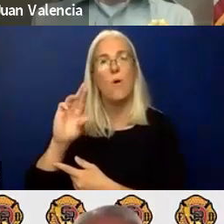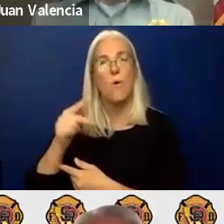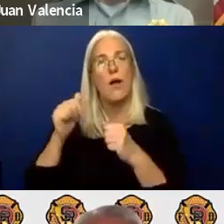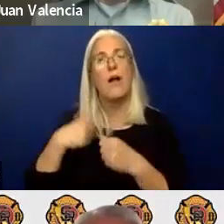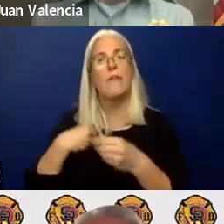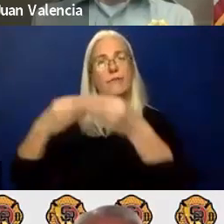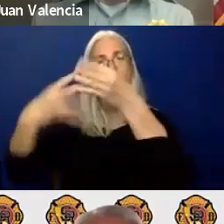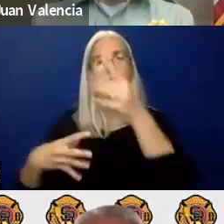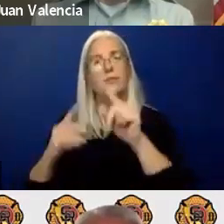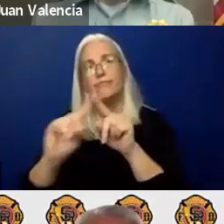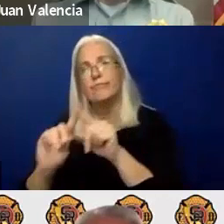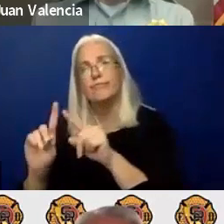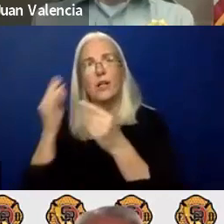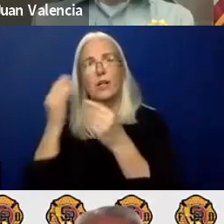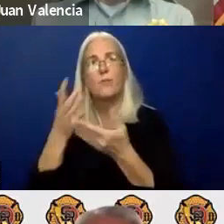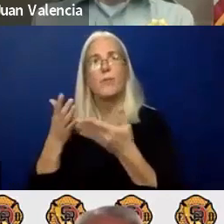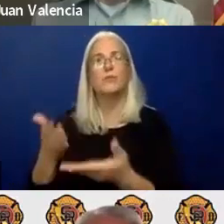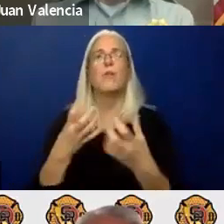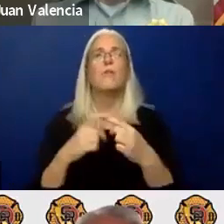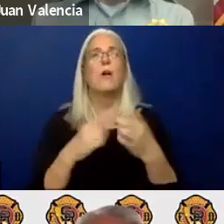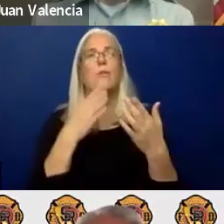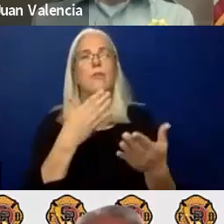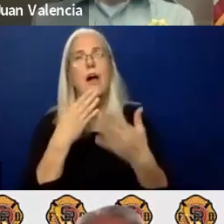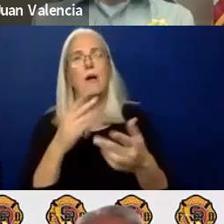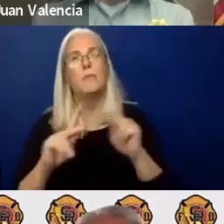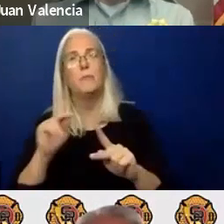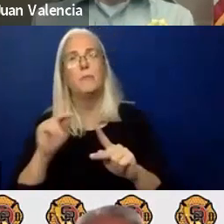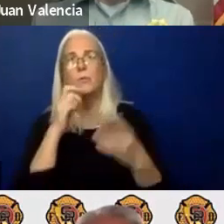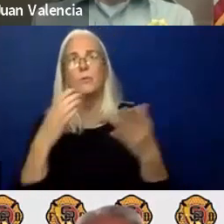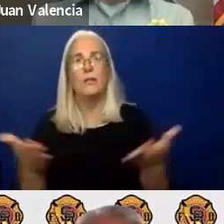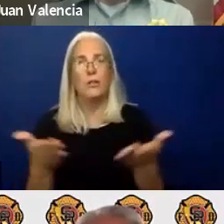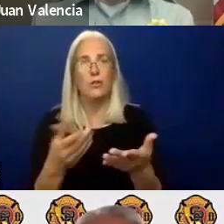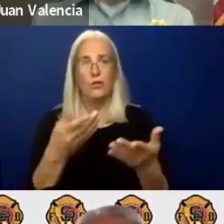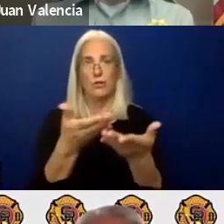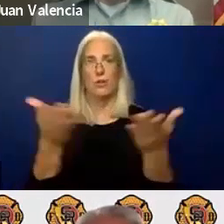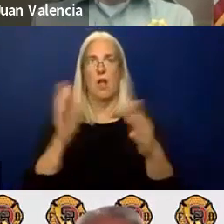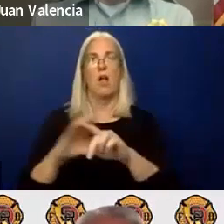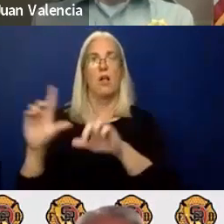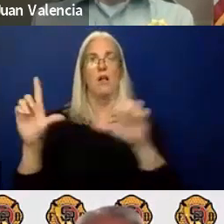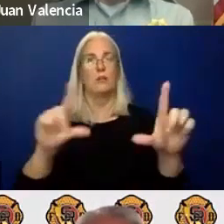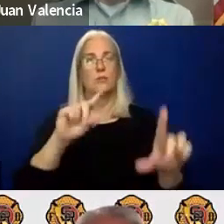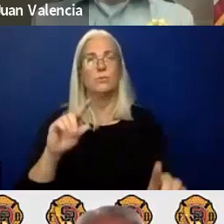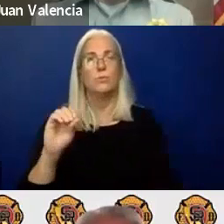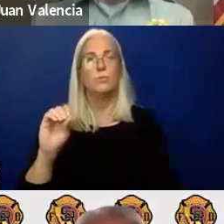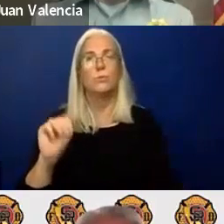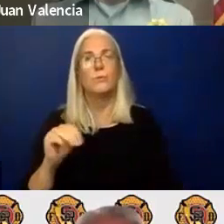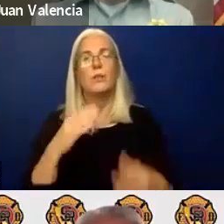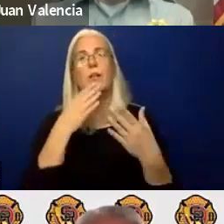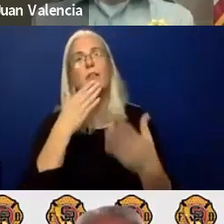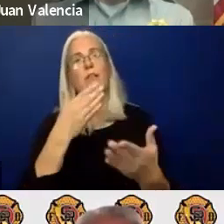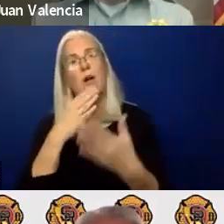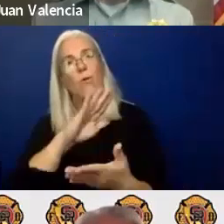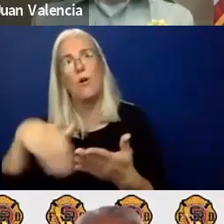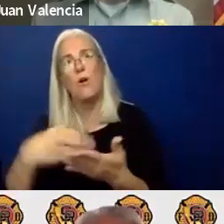folks still manning the lines that help us moving back into our house. Thank you, Paul.